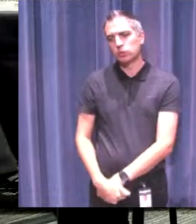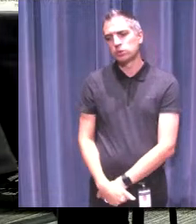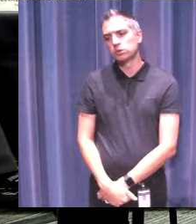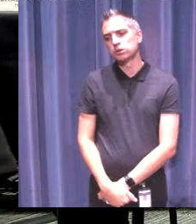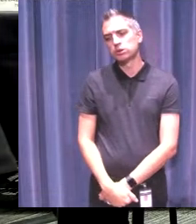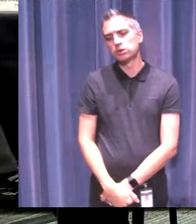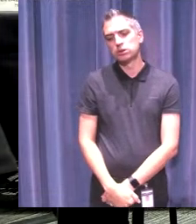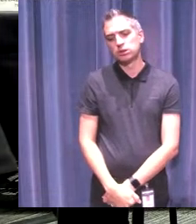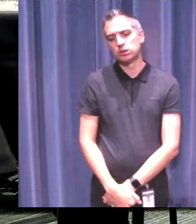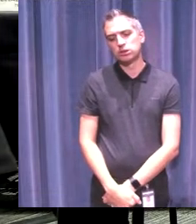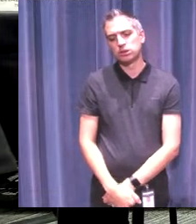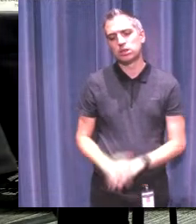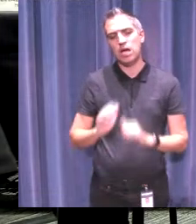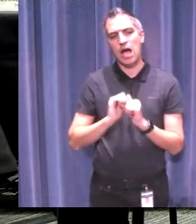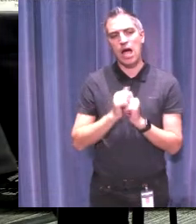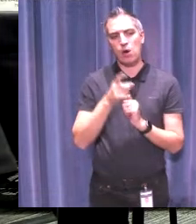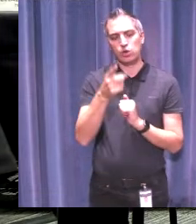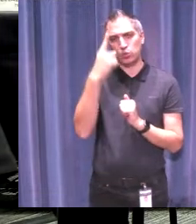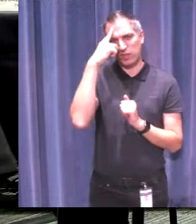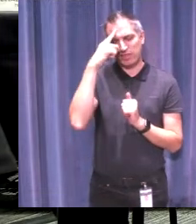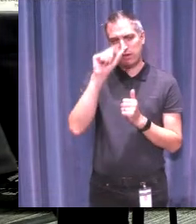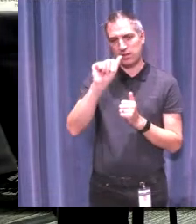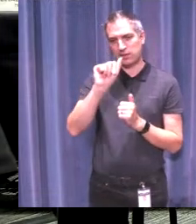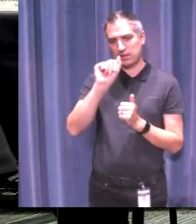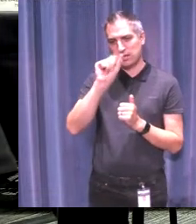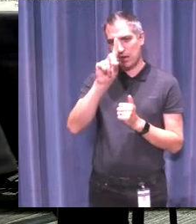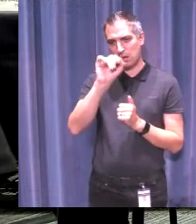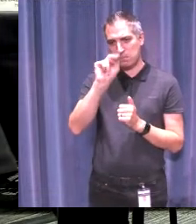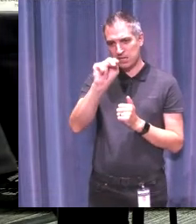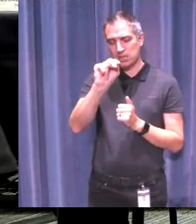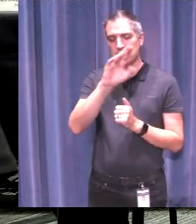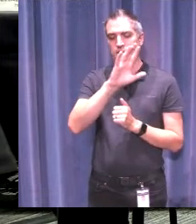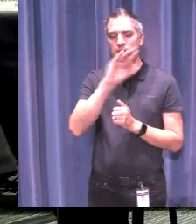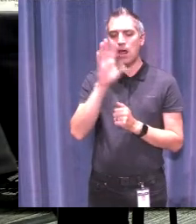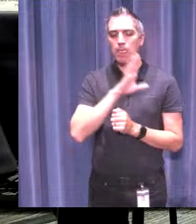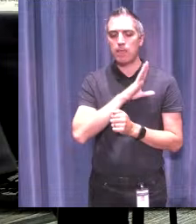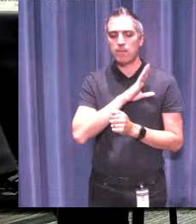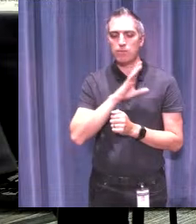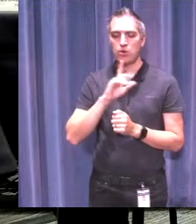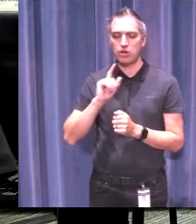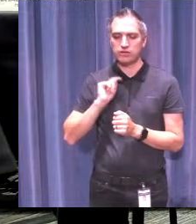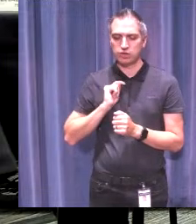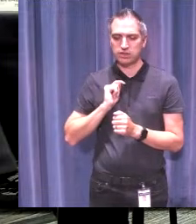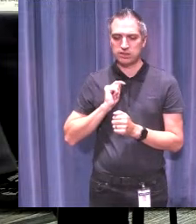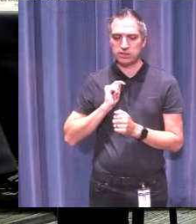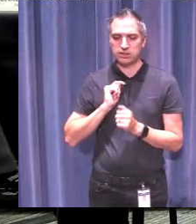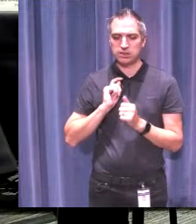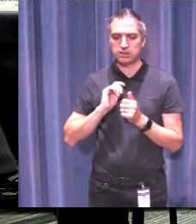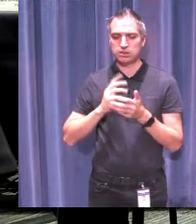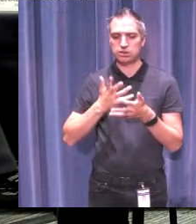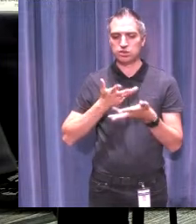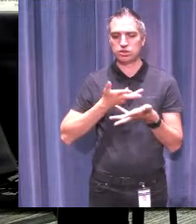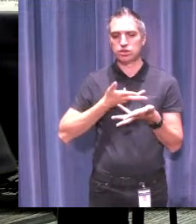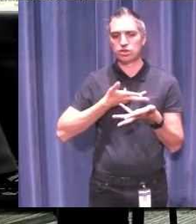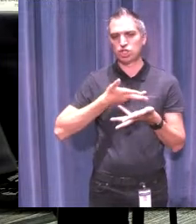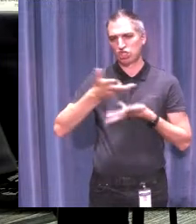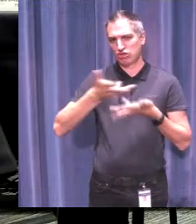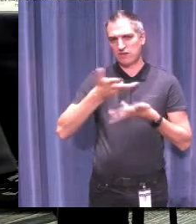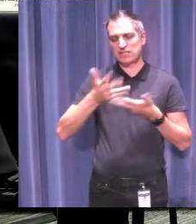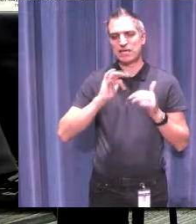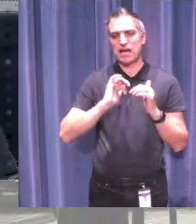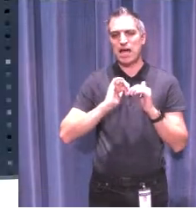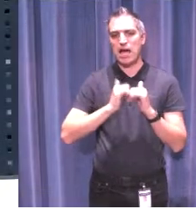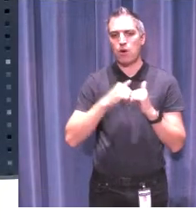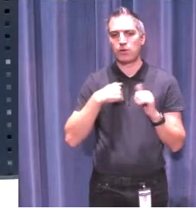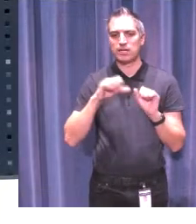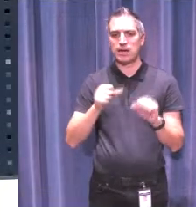think the administration and the Board of Trustees, what the interface is between us, and how we can work better together.